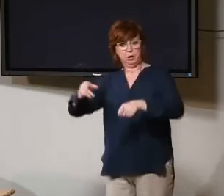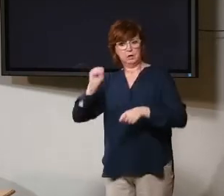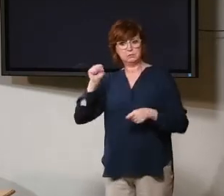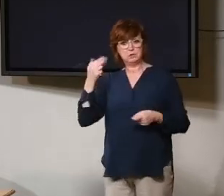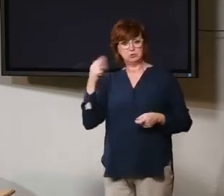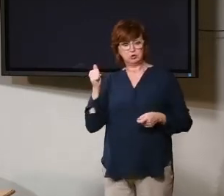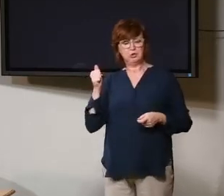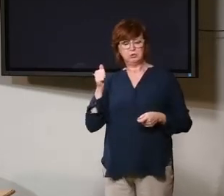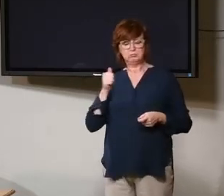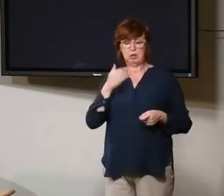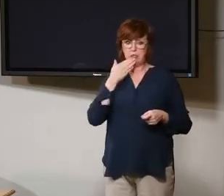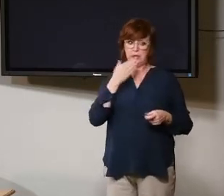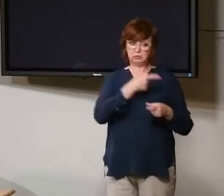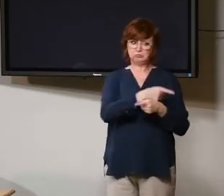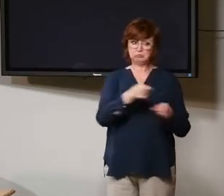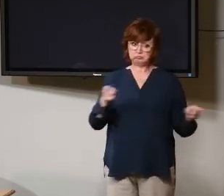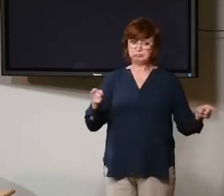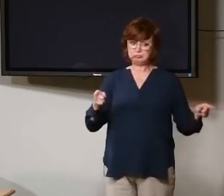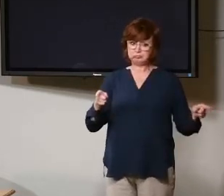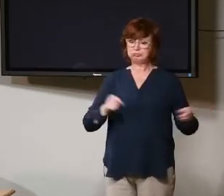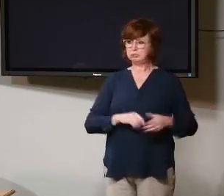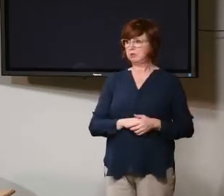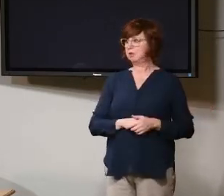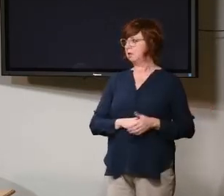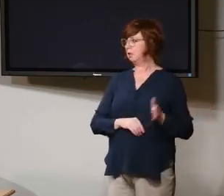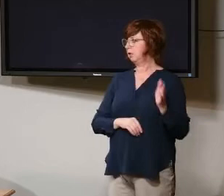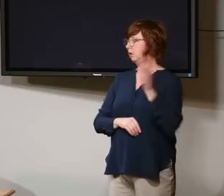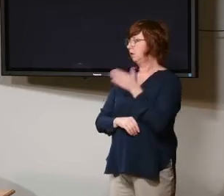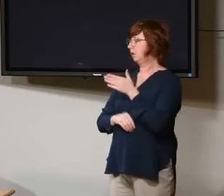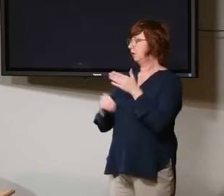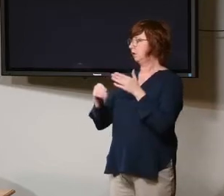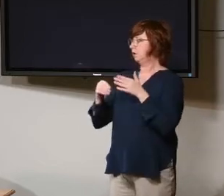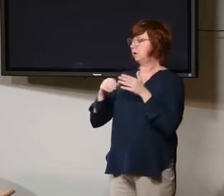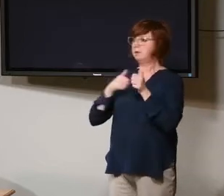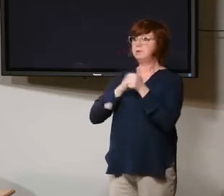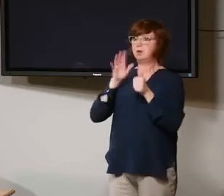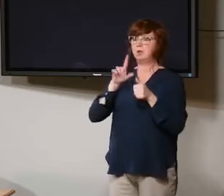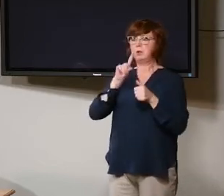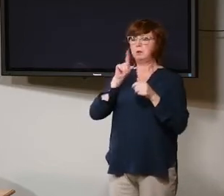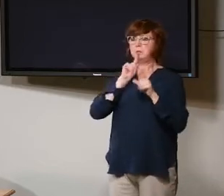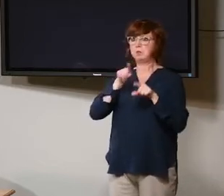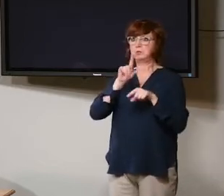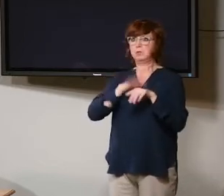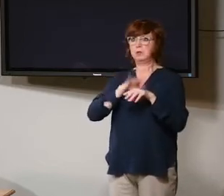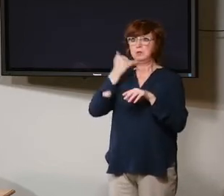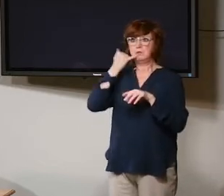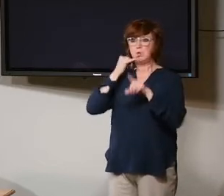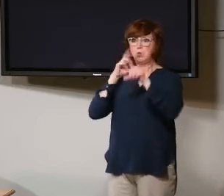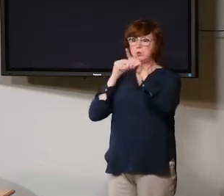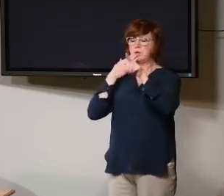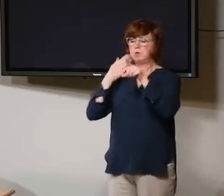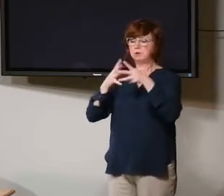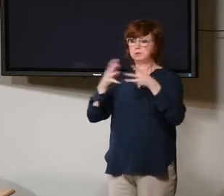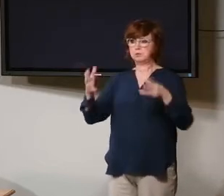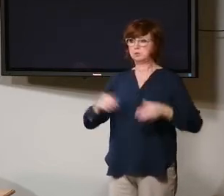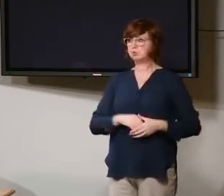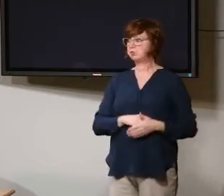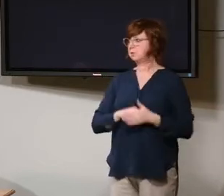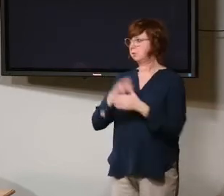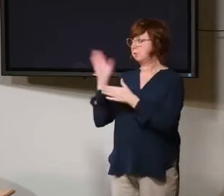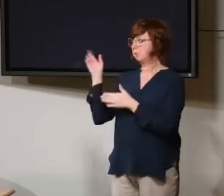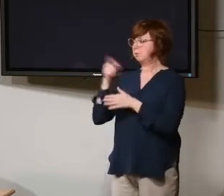Health Authority, and for that we say thank you. Is there a follow-up on the line? No, that's good. Thank you so much. Perfect.